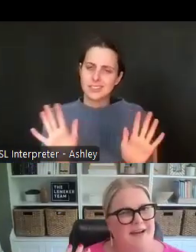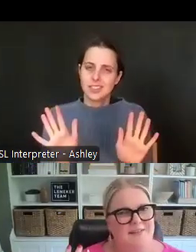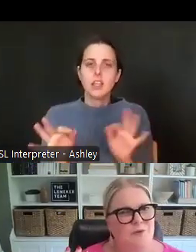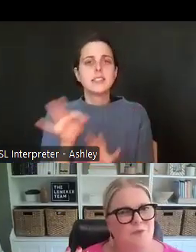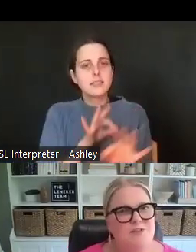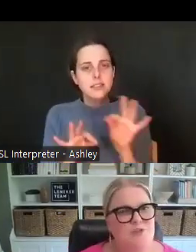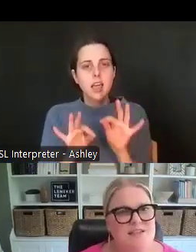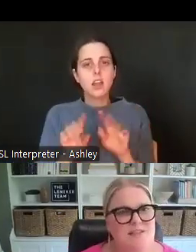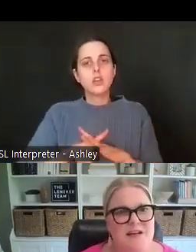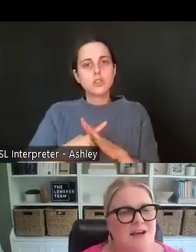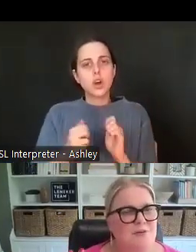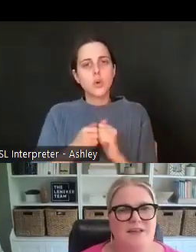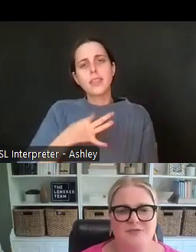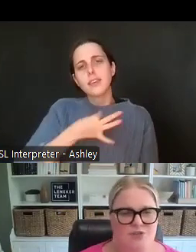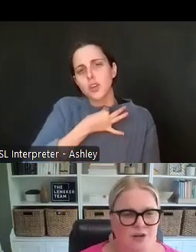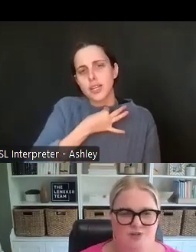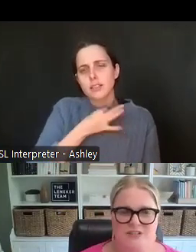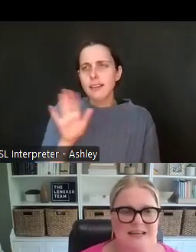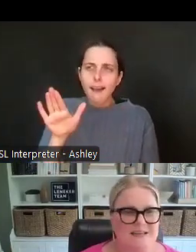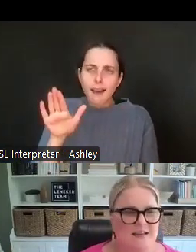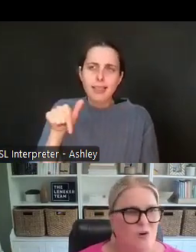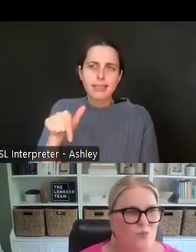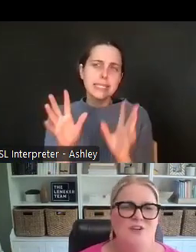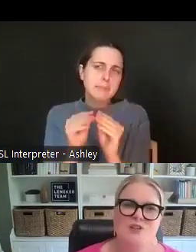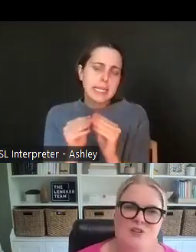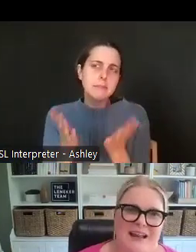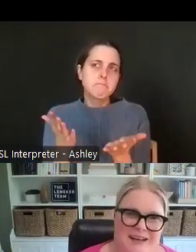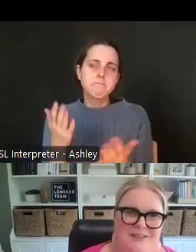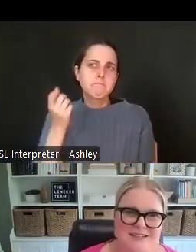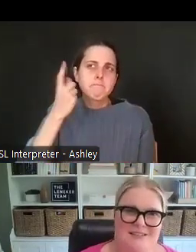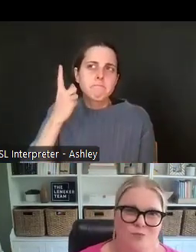a while that we've been doing these meetings. I would love to understand,